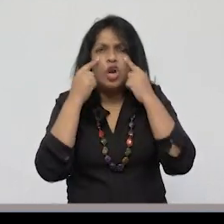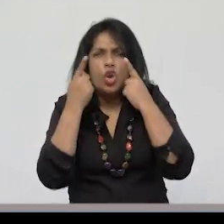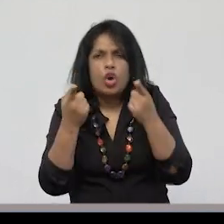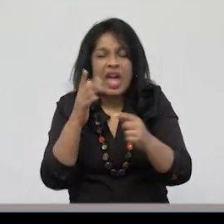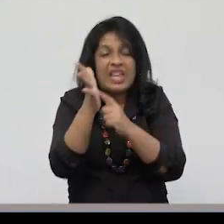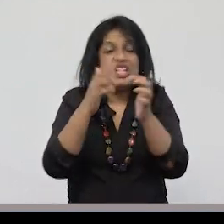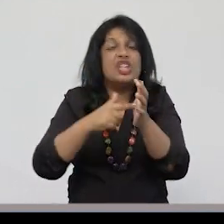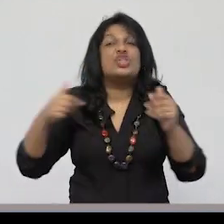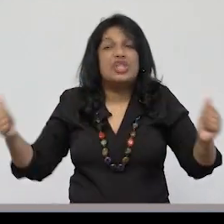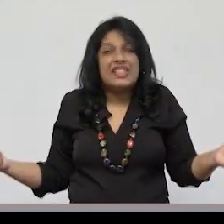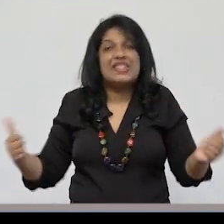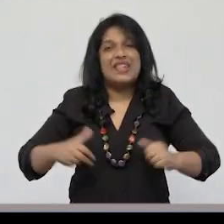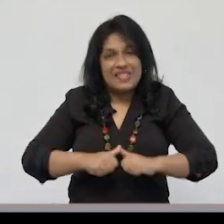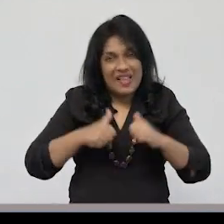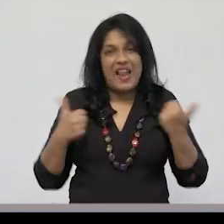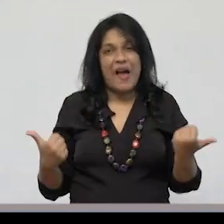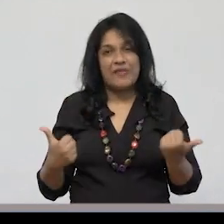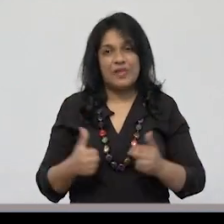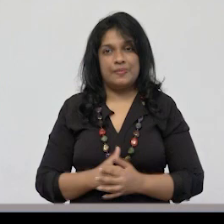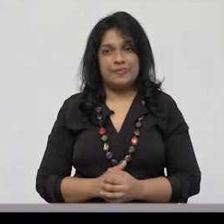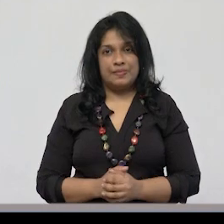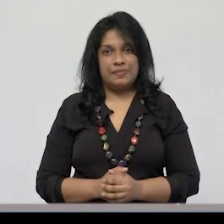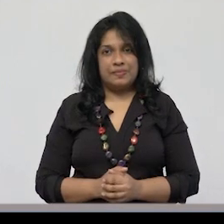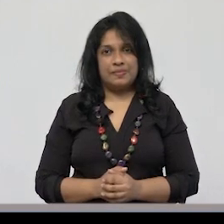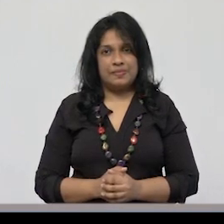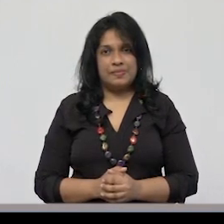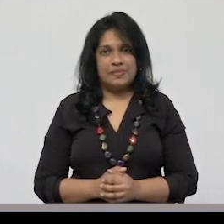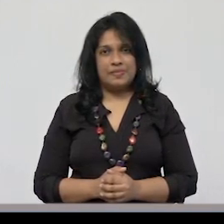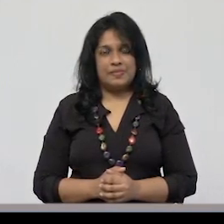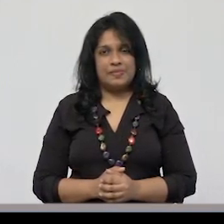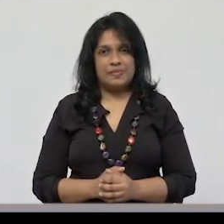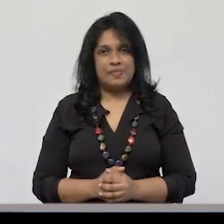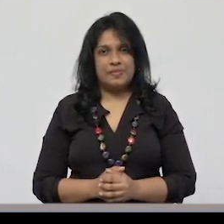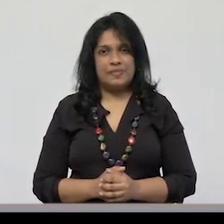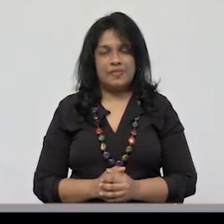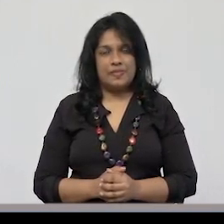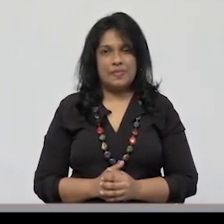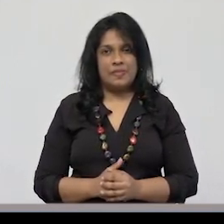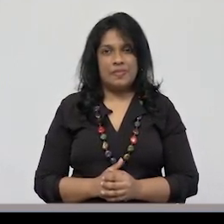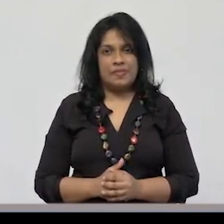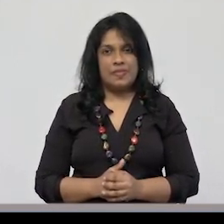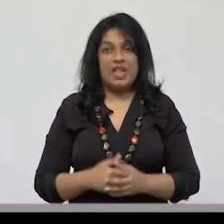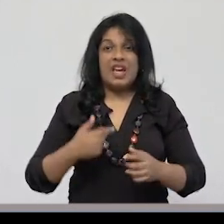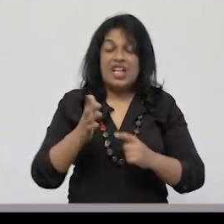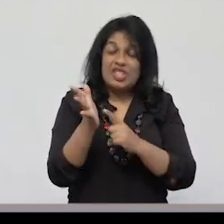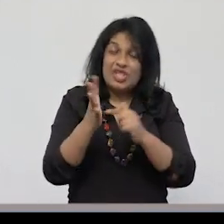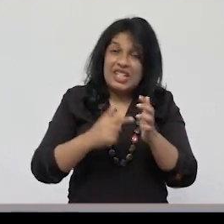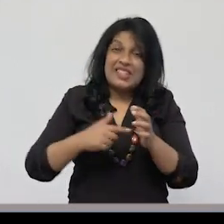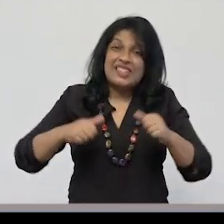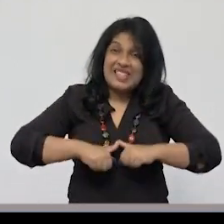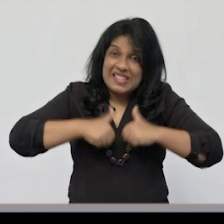did. You know, you learn this only from Jesus, not from Dr. Phil or Dr. Fauci,